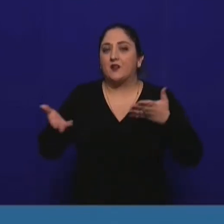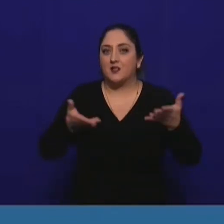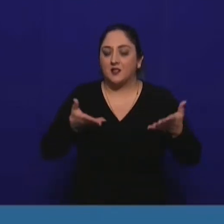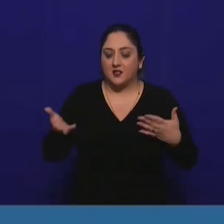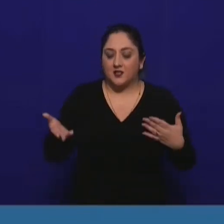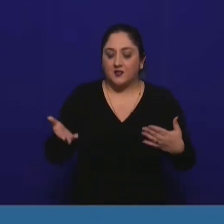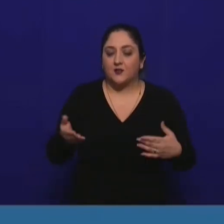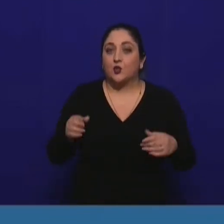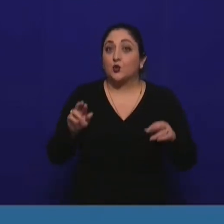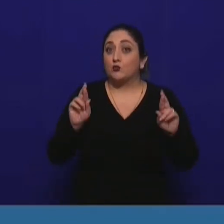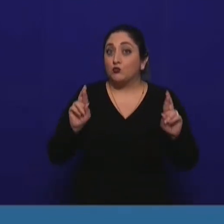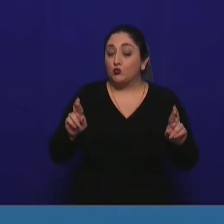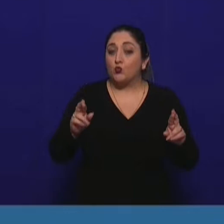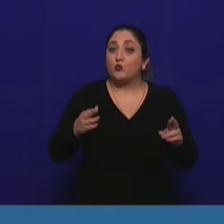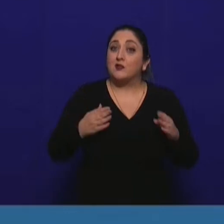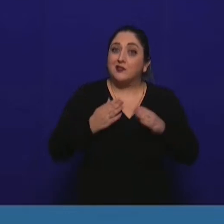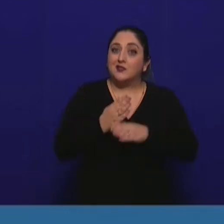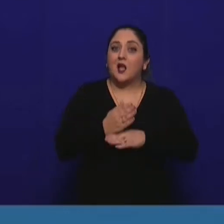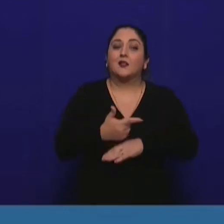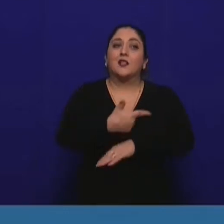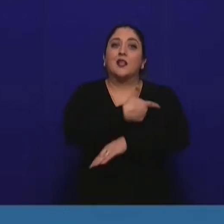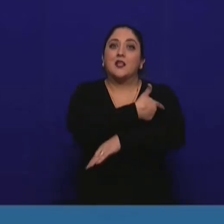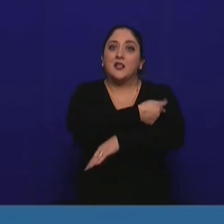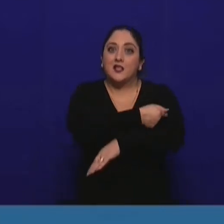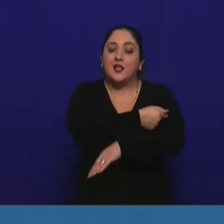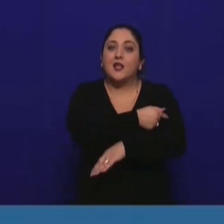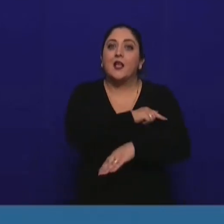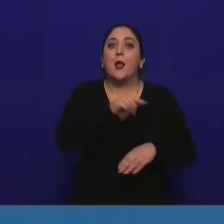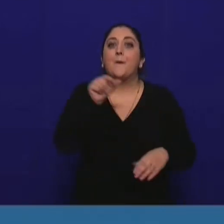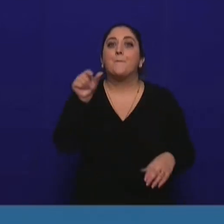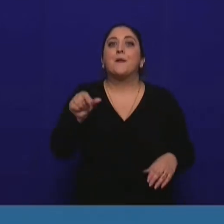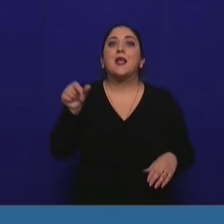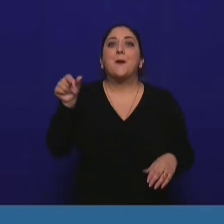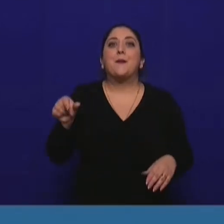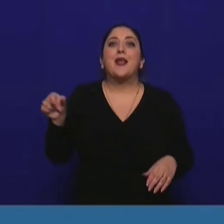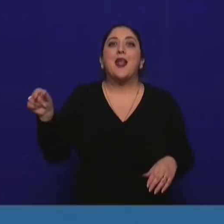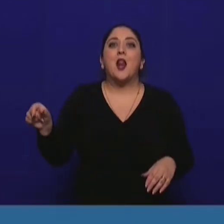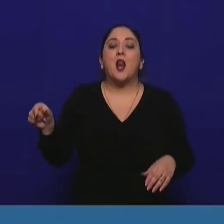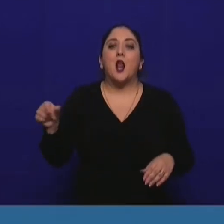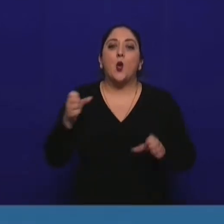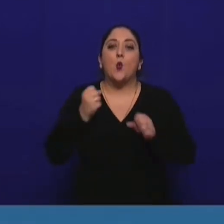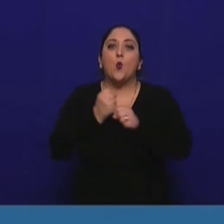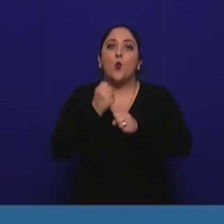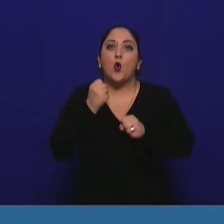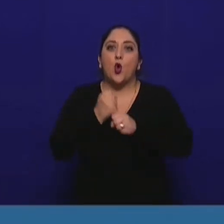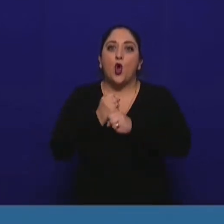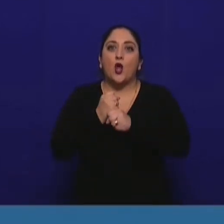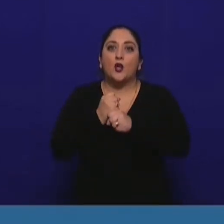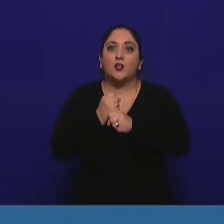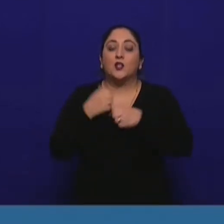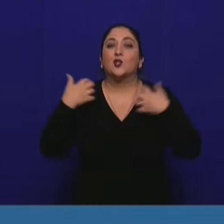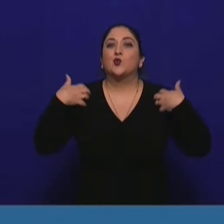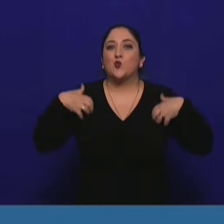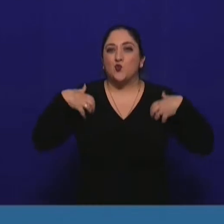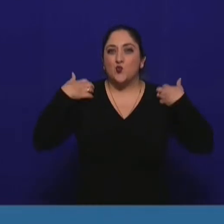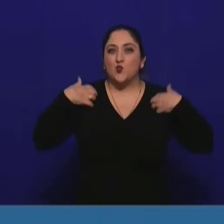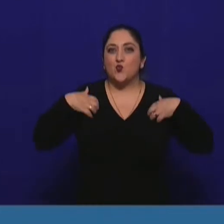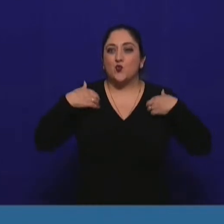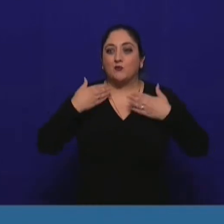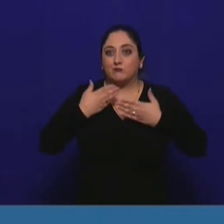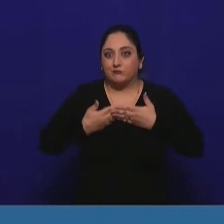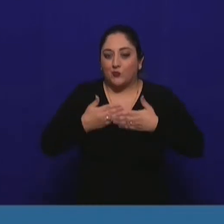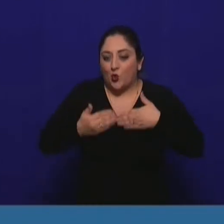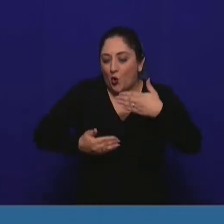will also be starting with vaccination of the people who are working within the school setting so that we can